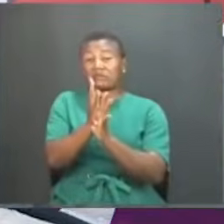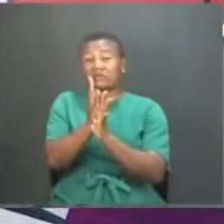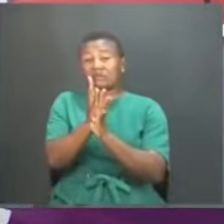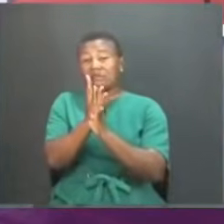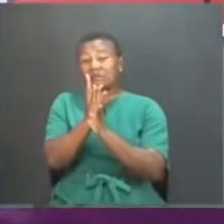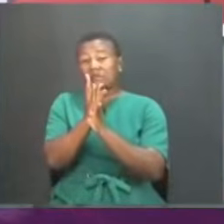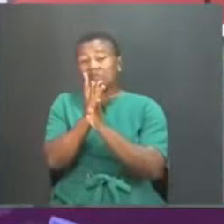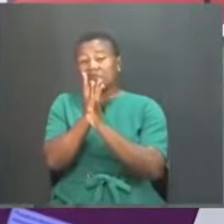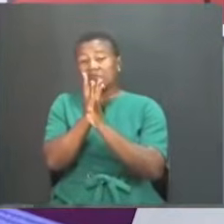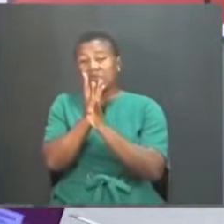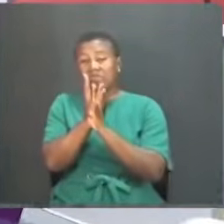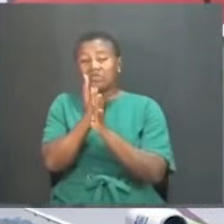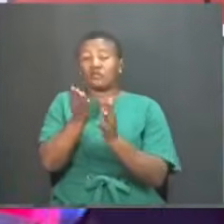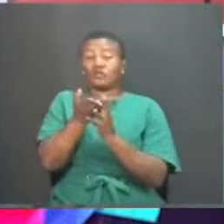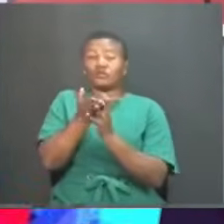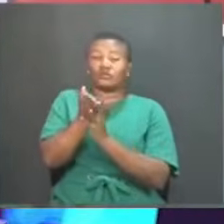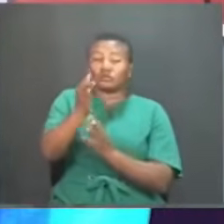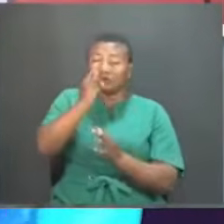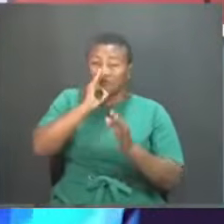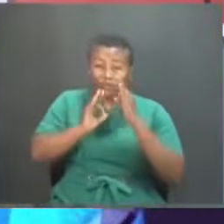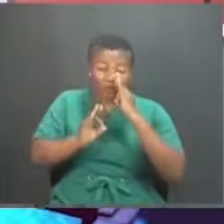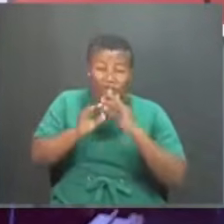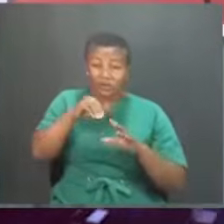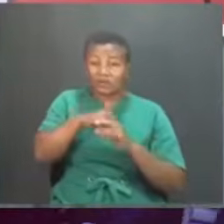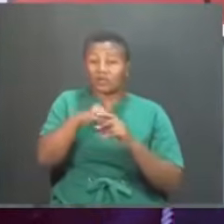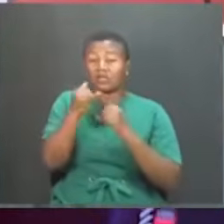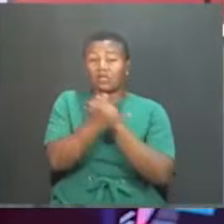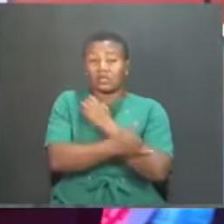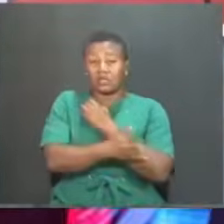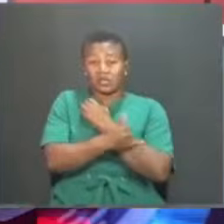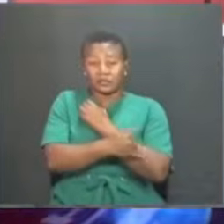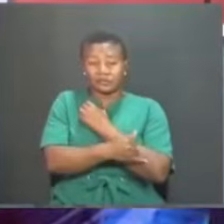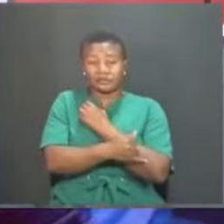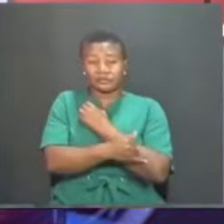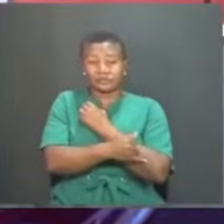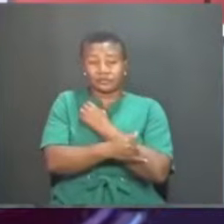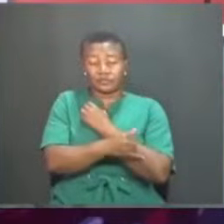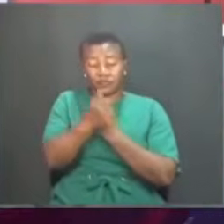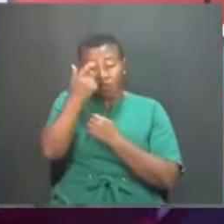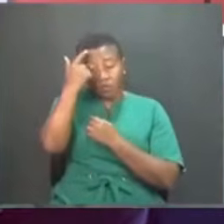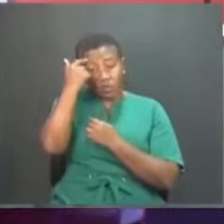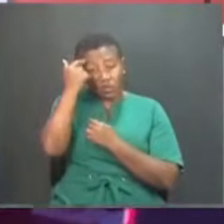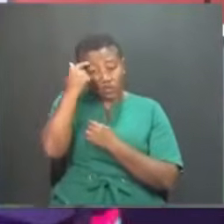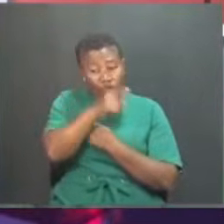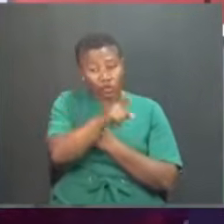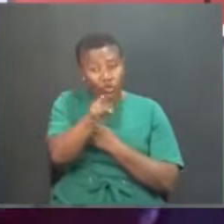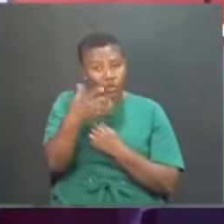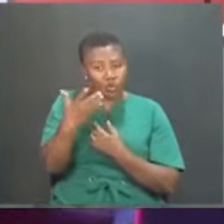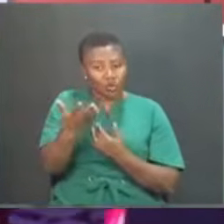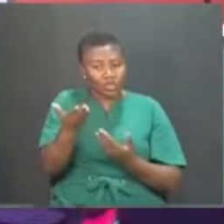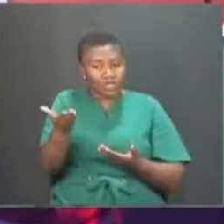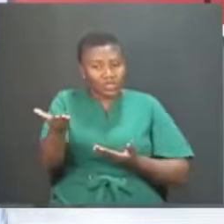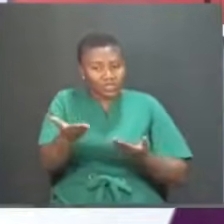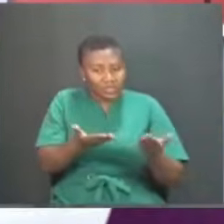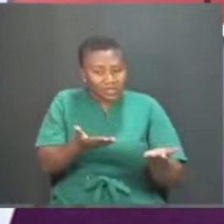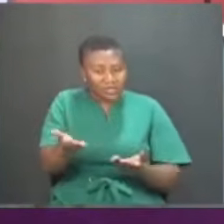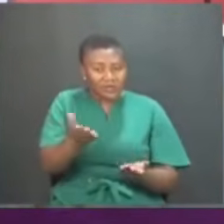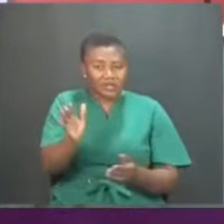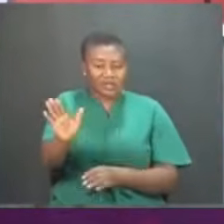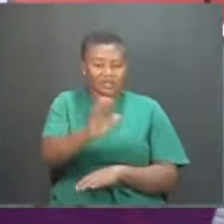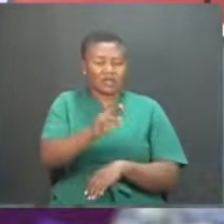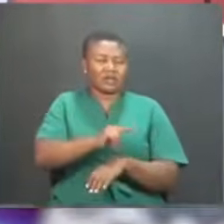through frustration in this country, all in the name of serving their good people or serving their